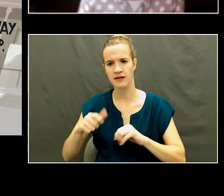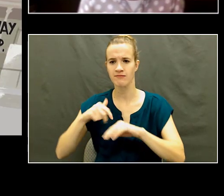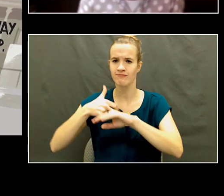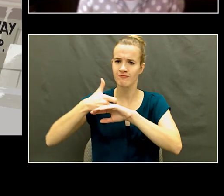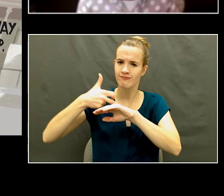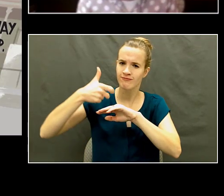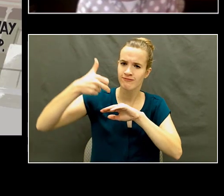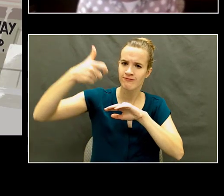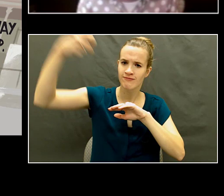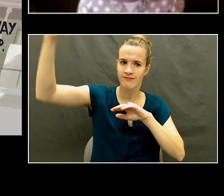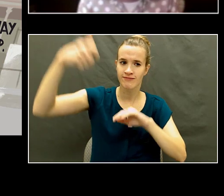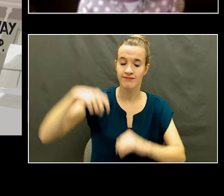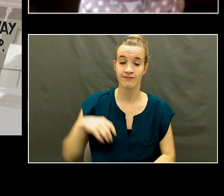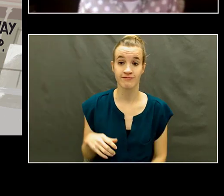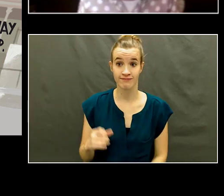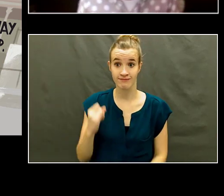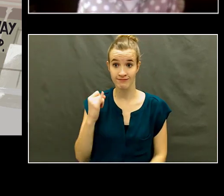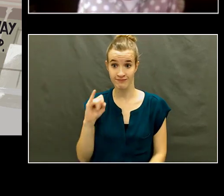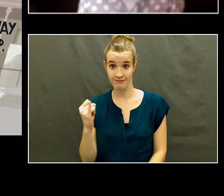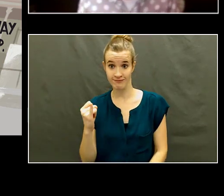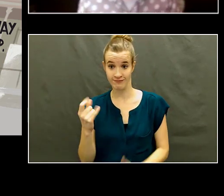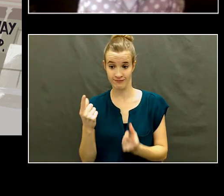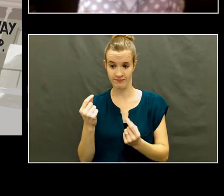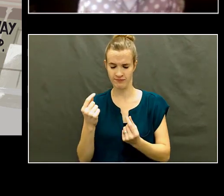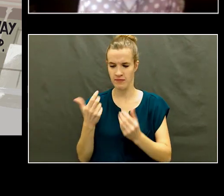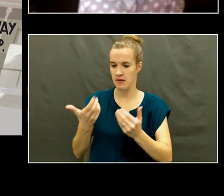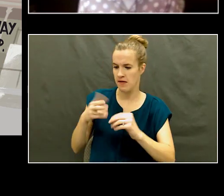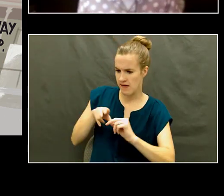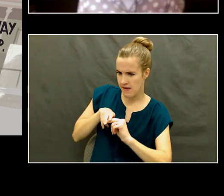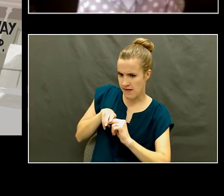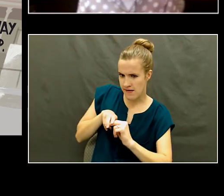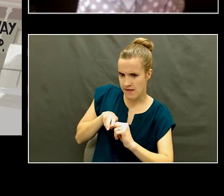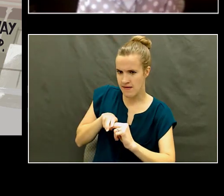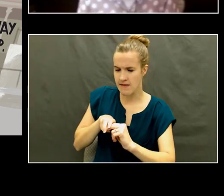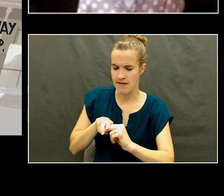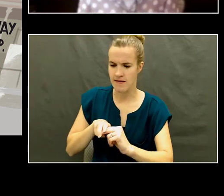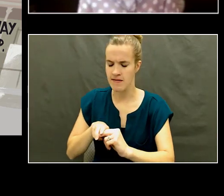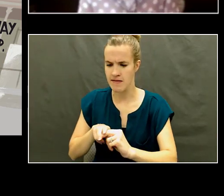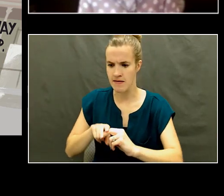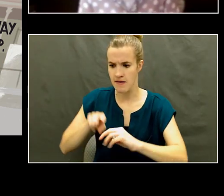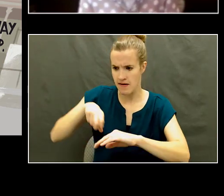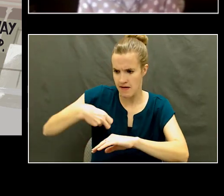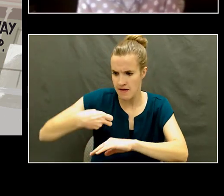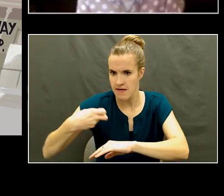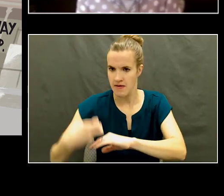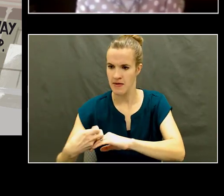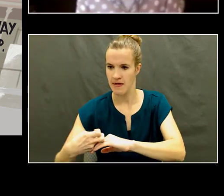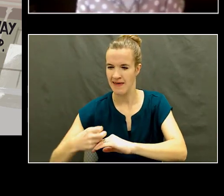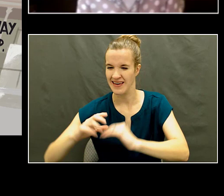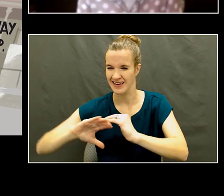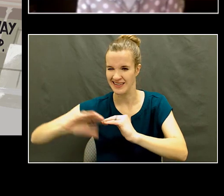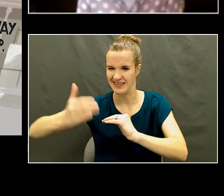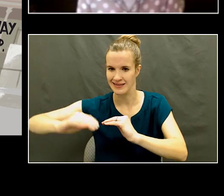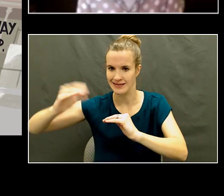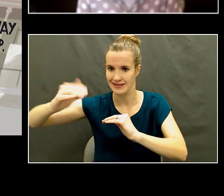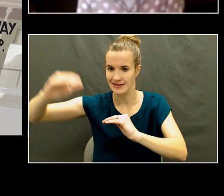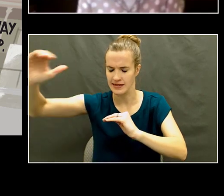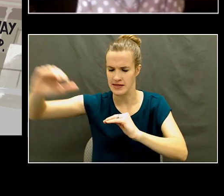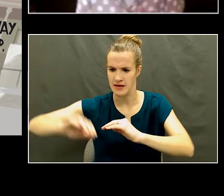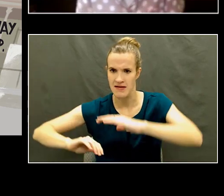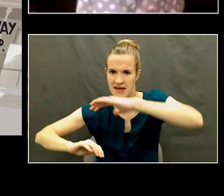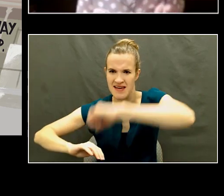She slides out of her wheelchair, scoots along the sidewalk to the bottom of the stairway, and puts her hands on the first